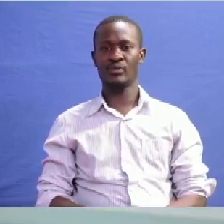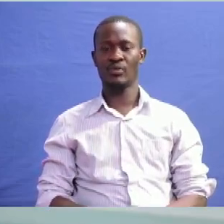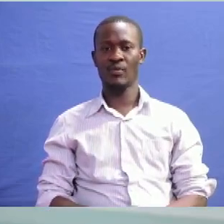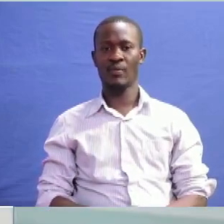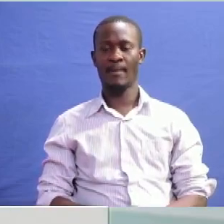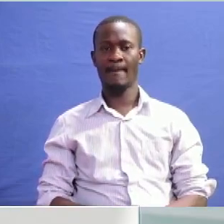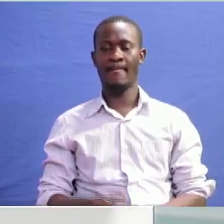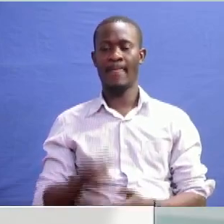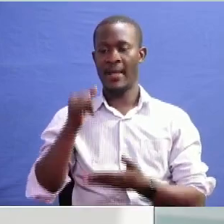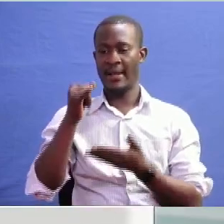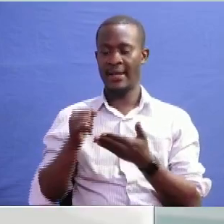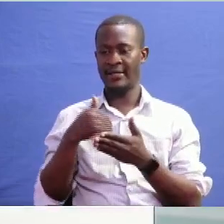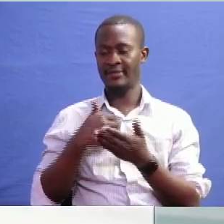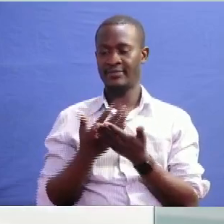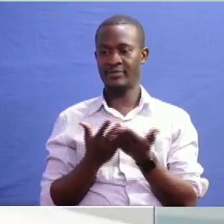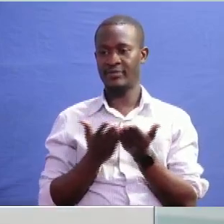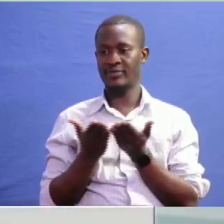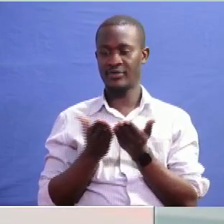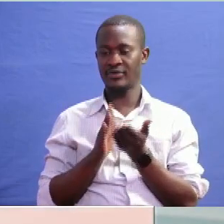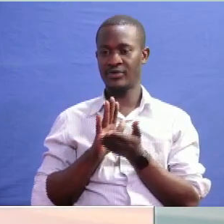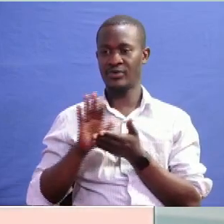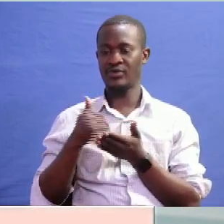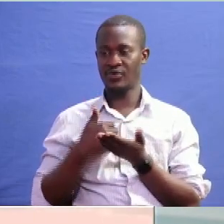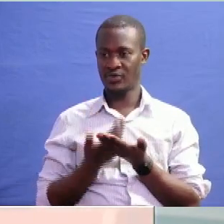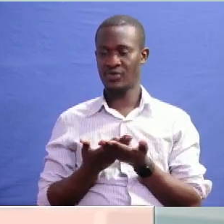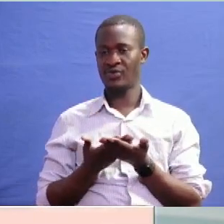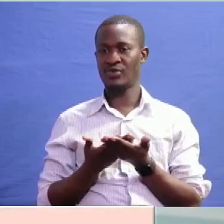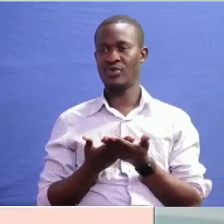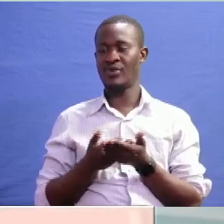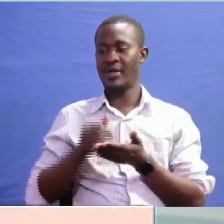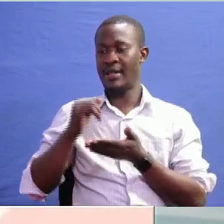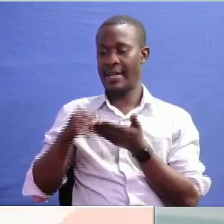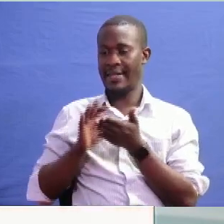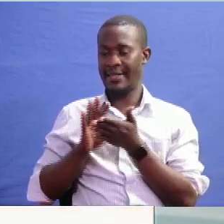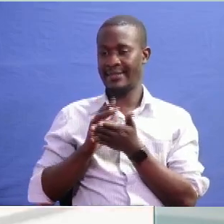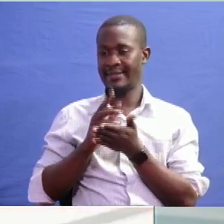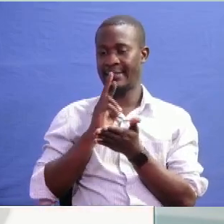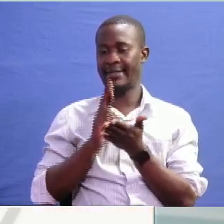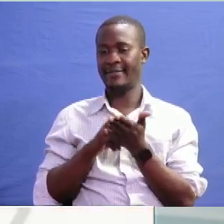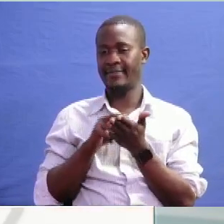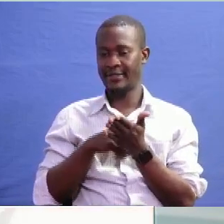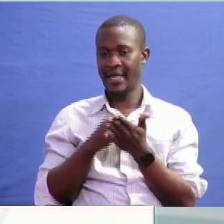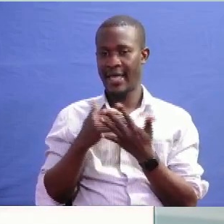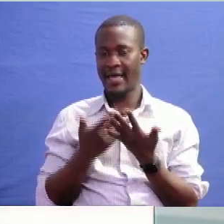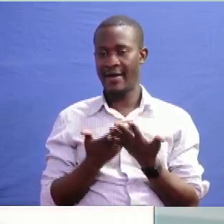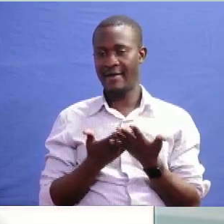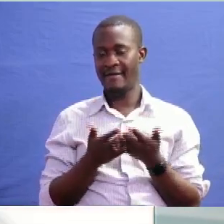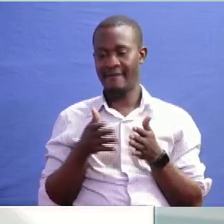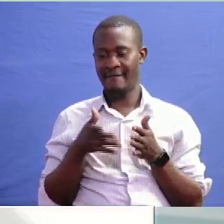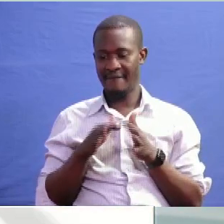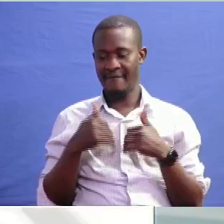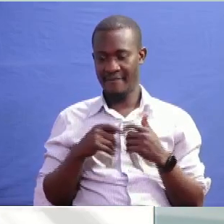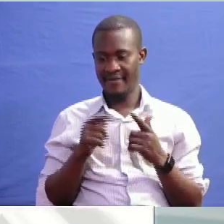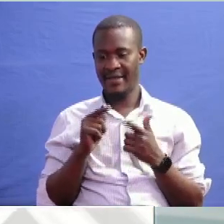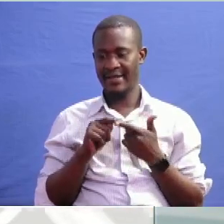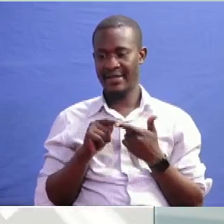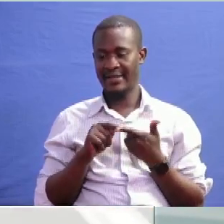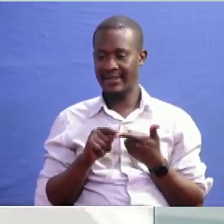As we wind up, and this will serve as your parting shot, how does this means testing